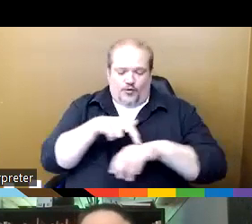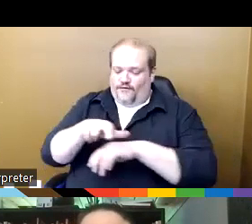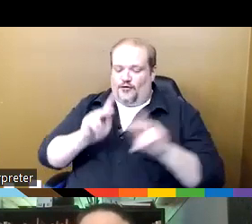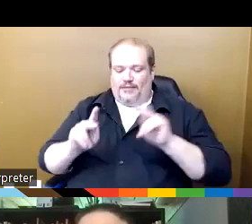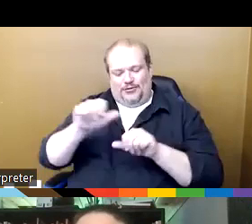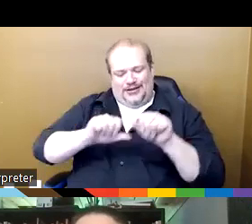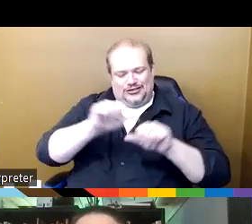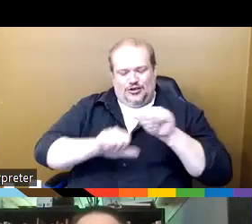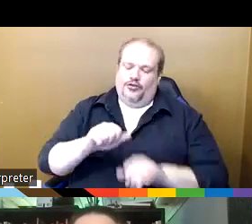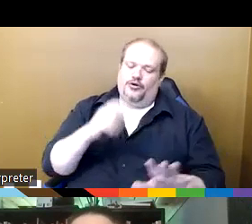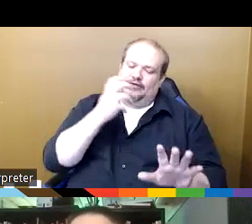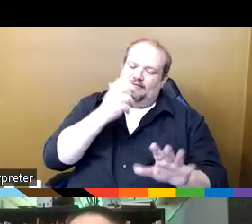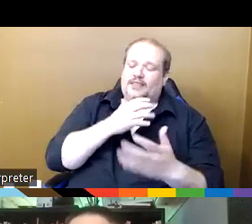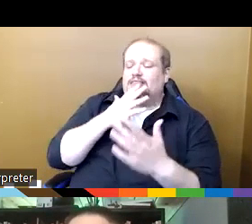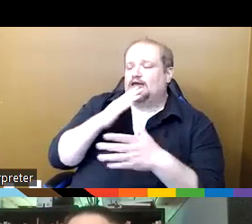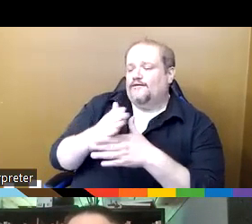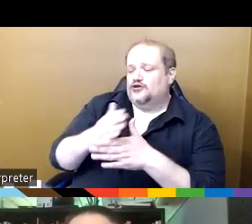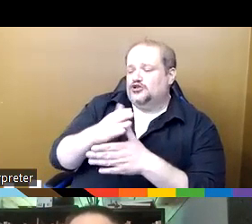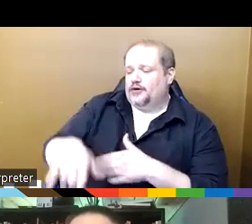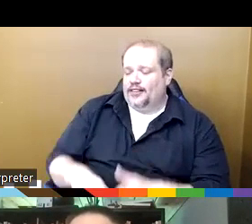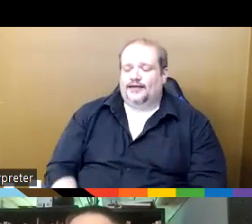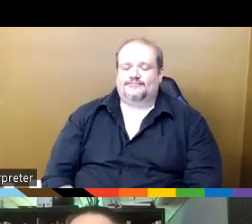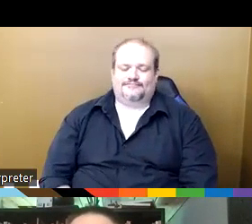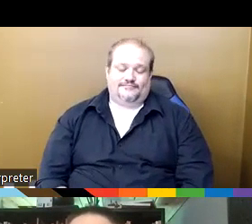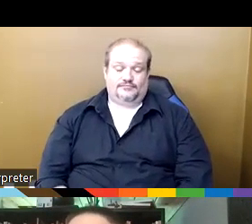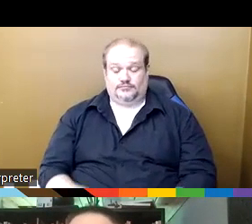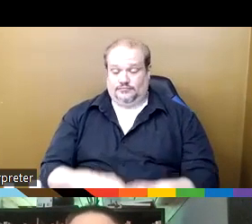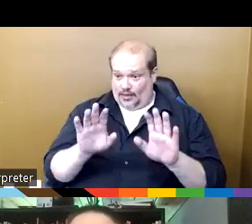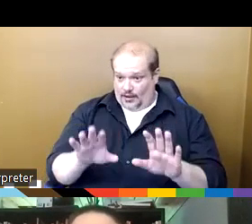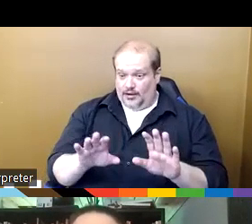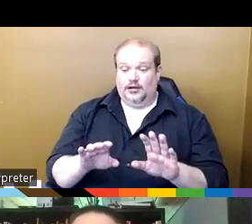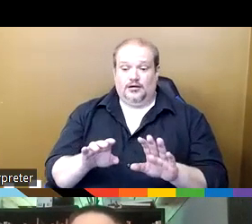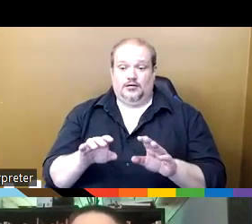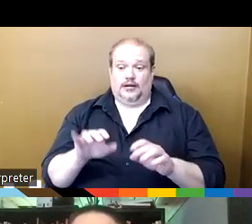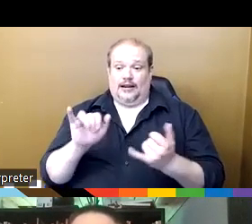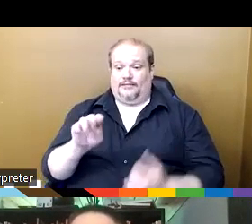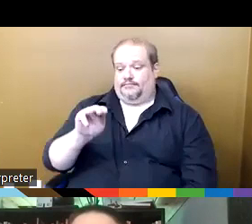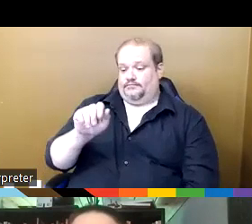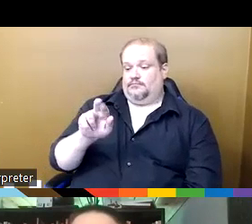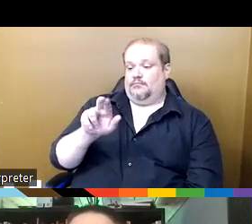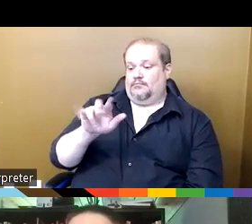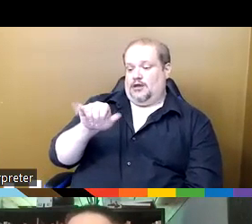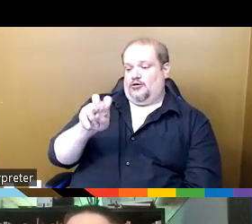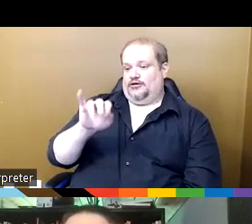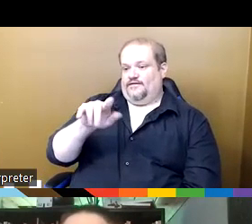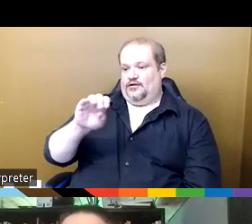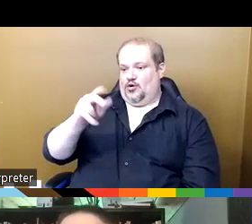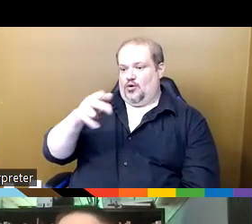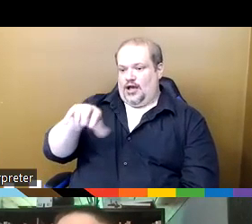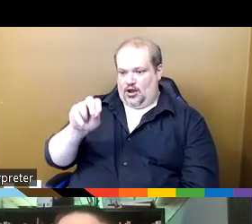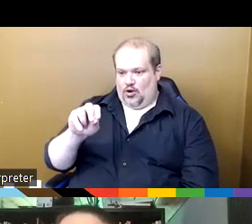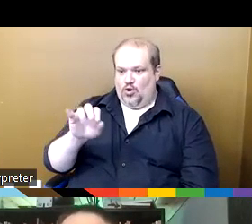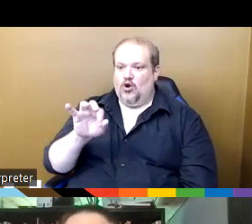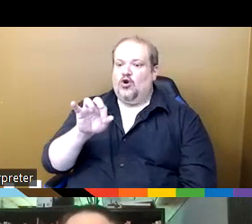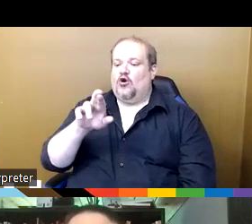That's amazing. Thank you for sharing that. There's one from Marysville, Ohio, free weekly meetings and monthly events